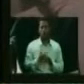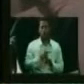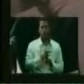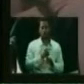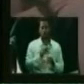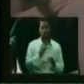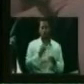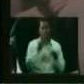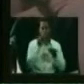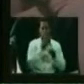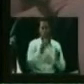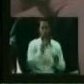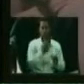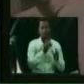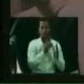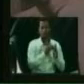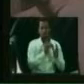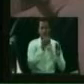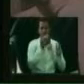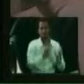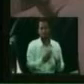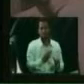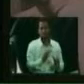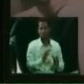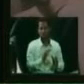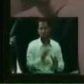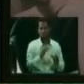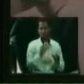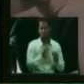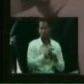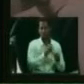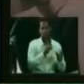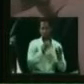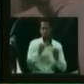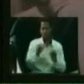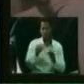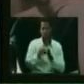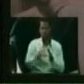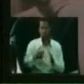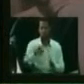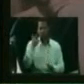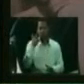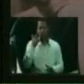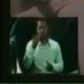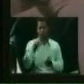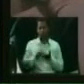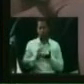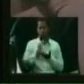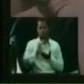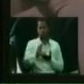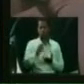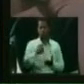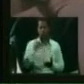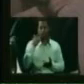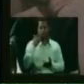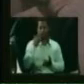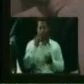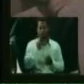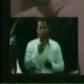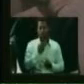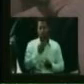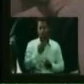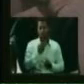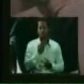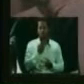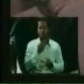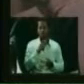our teachers. And so, yes, I believe it is a good investment of resources, and it's been valuable to our school system